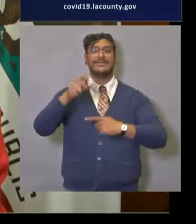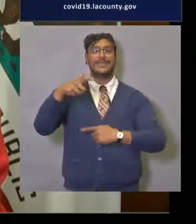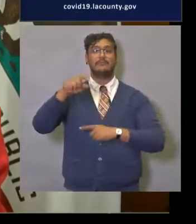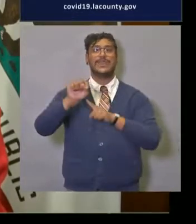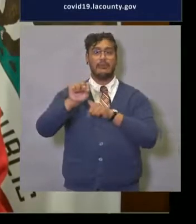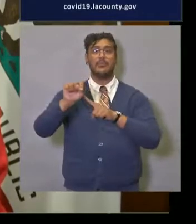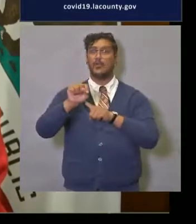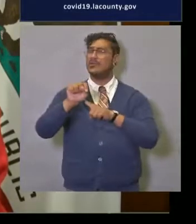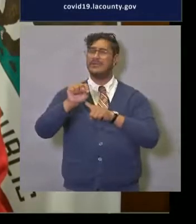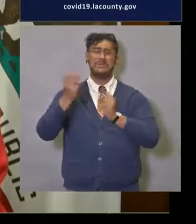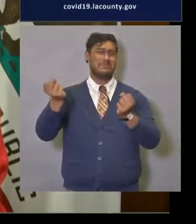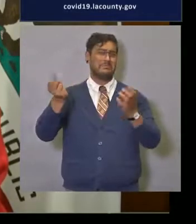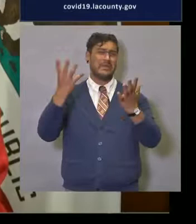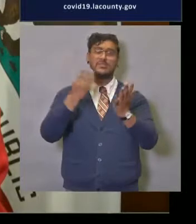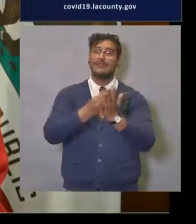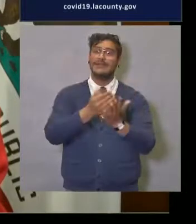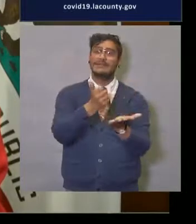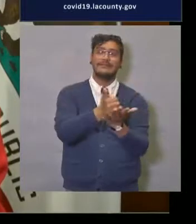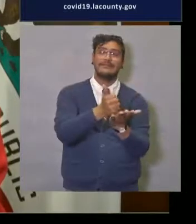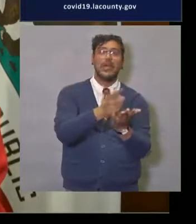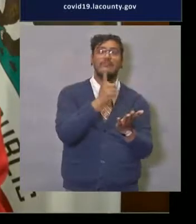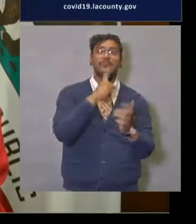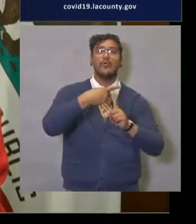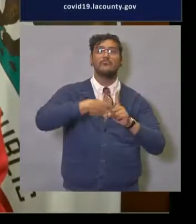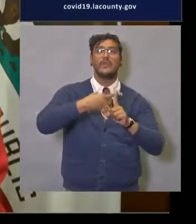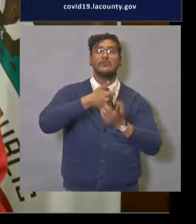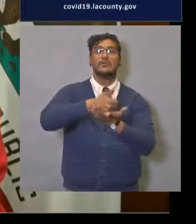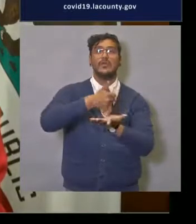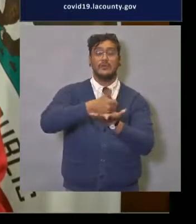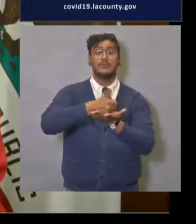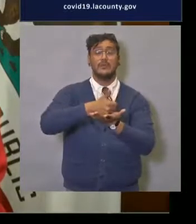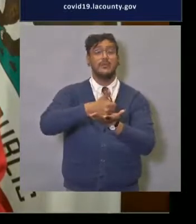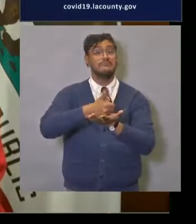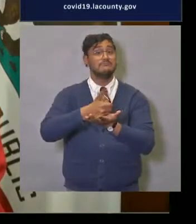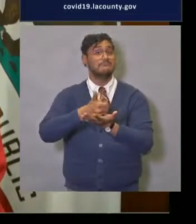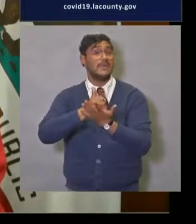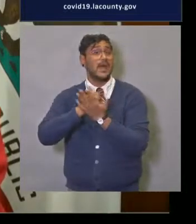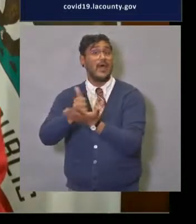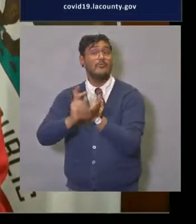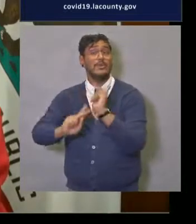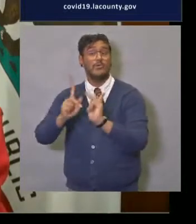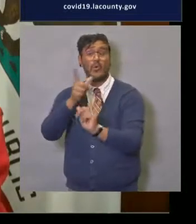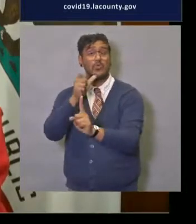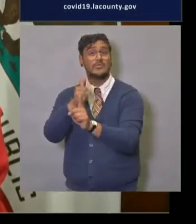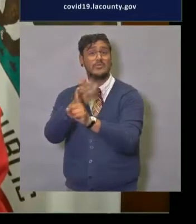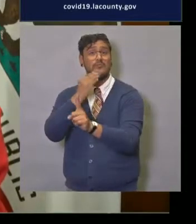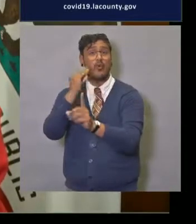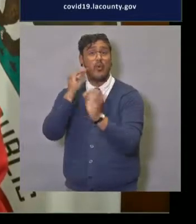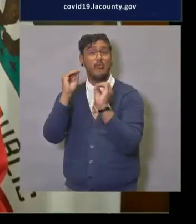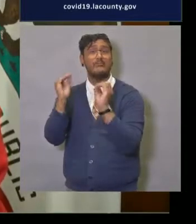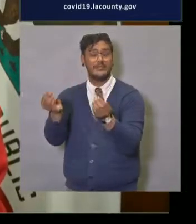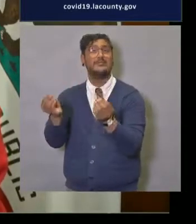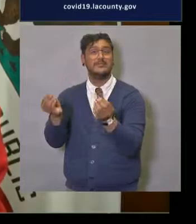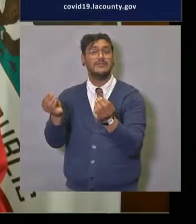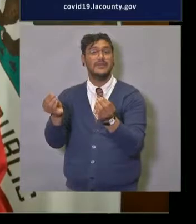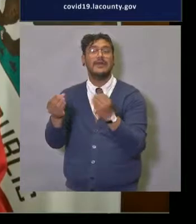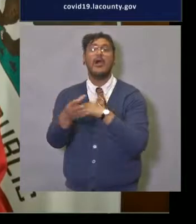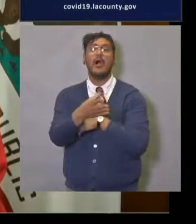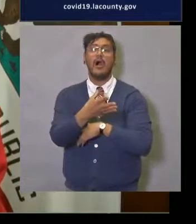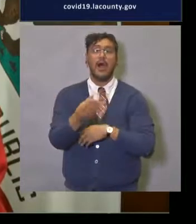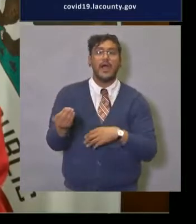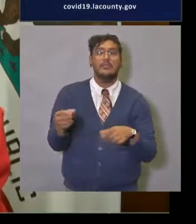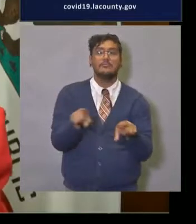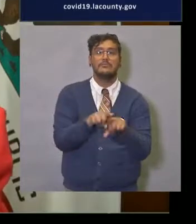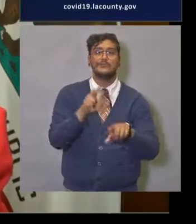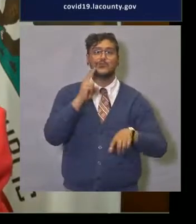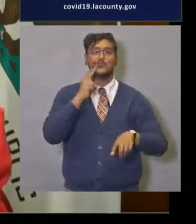billions in aid for rental assistance and to help persons experiencing homelessness, and expands nutrition benefits.